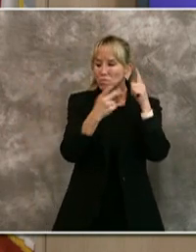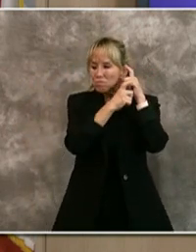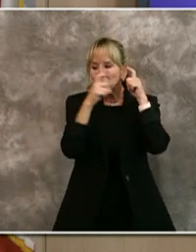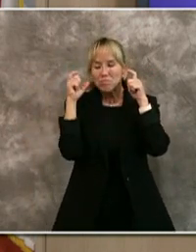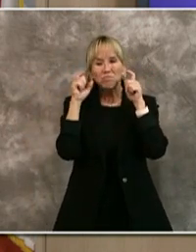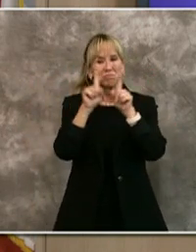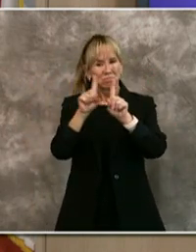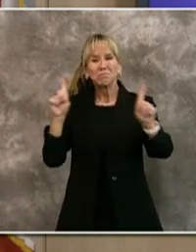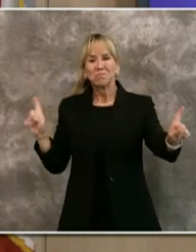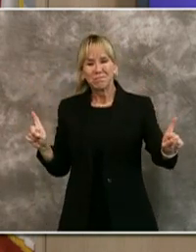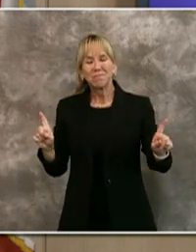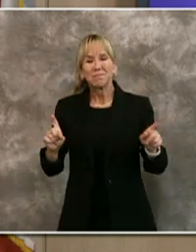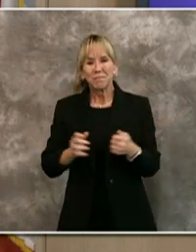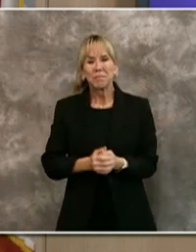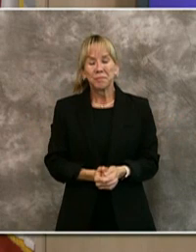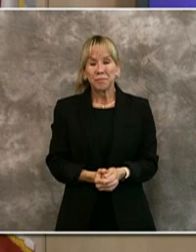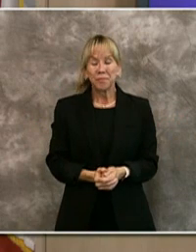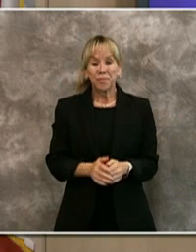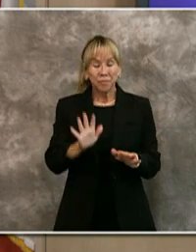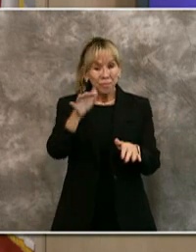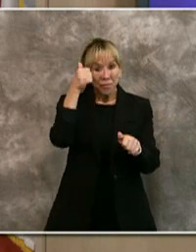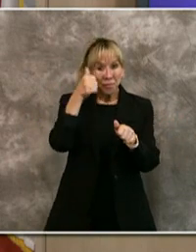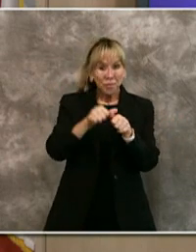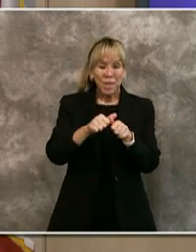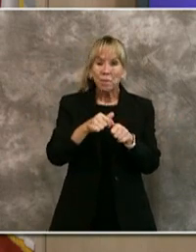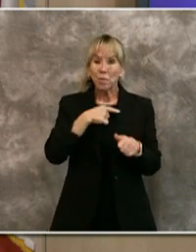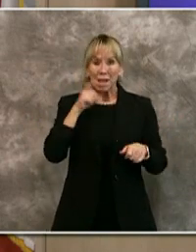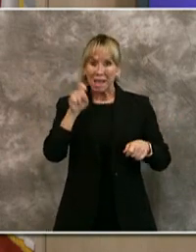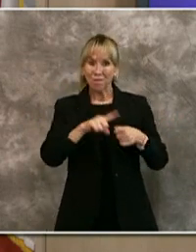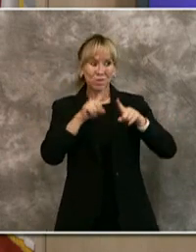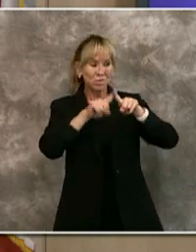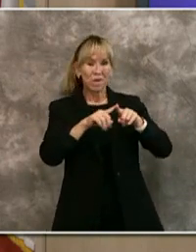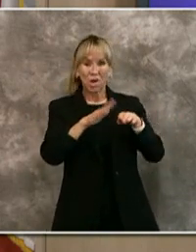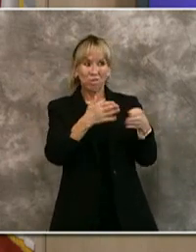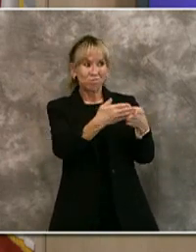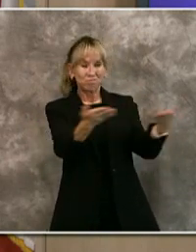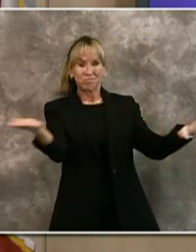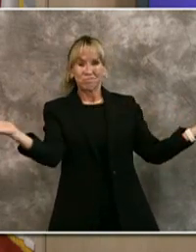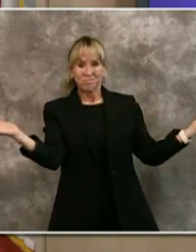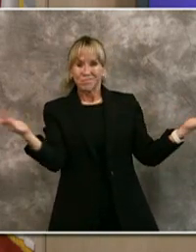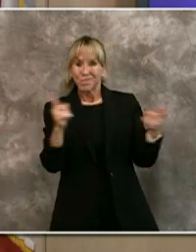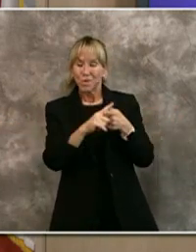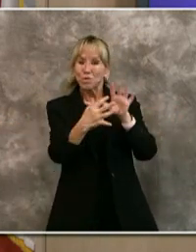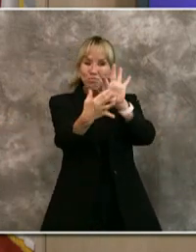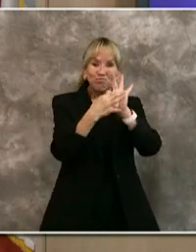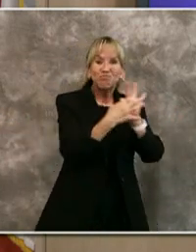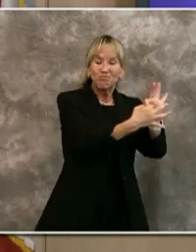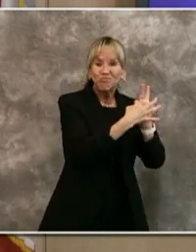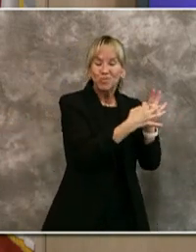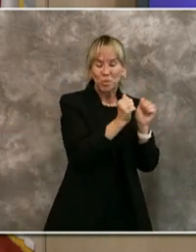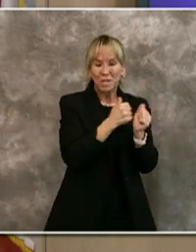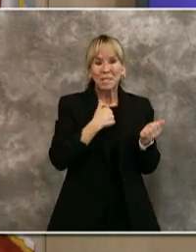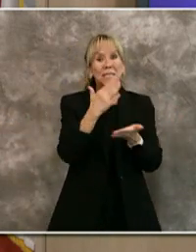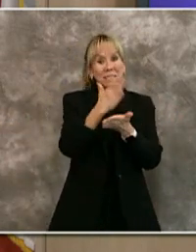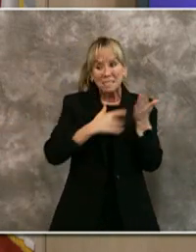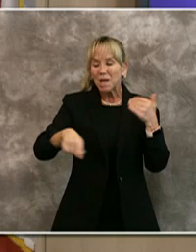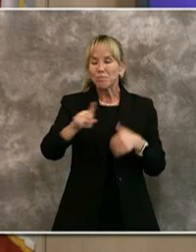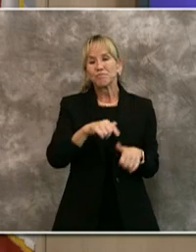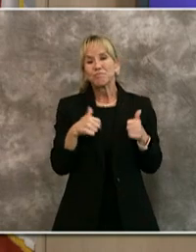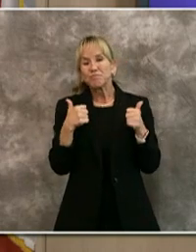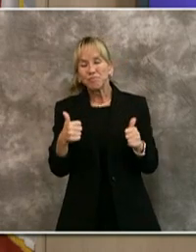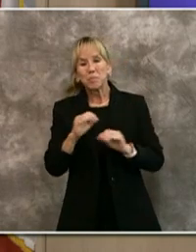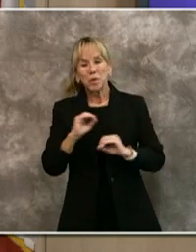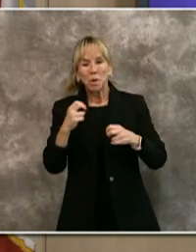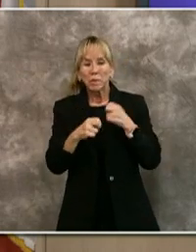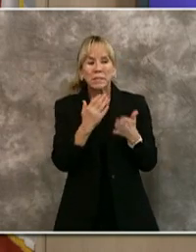distance. Again, we have to rely on the public to work with us. Some people are more cooperative than others, but we still have